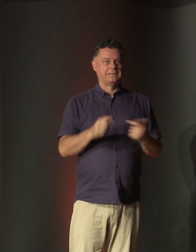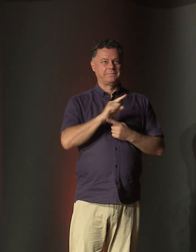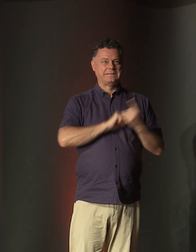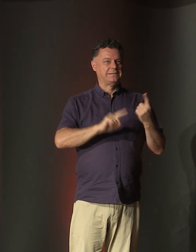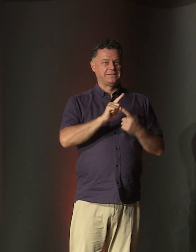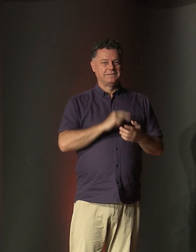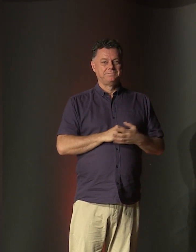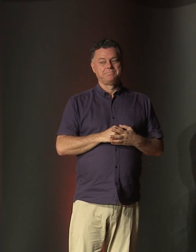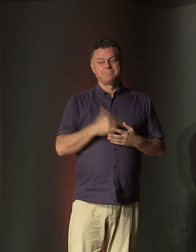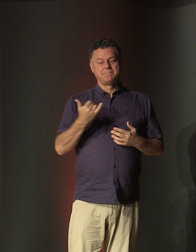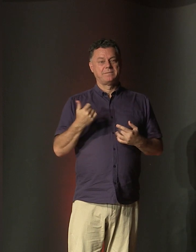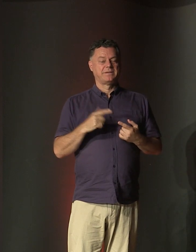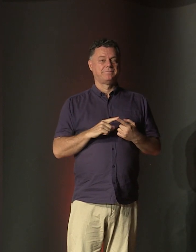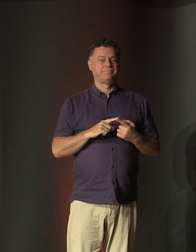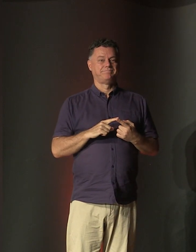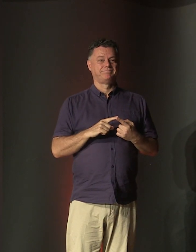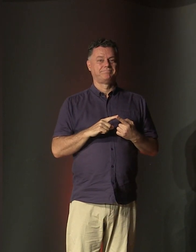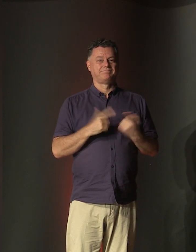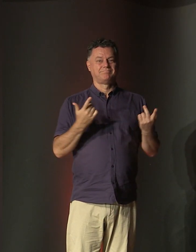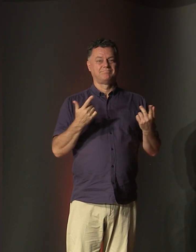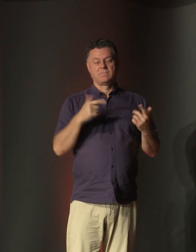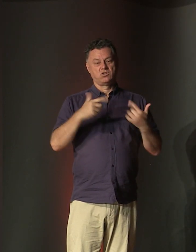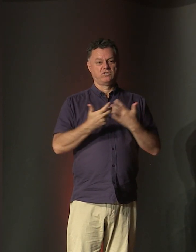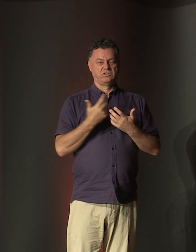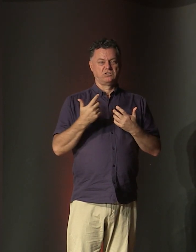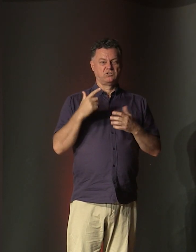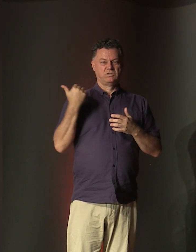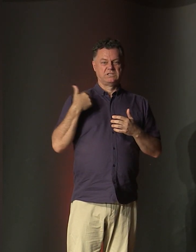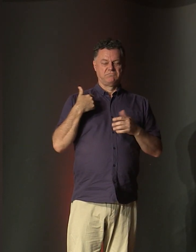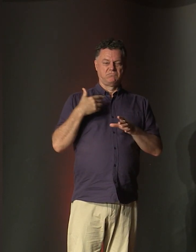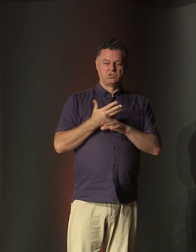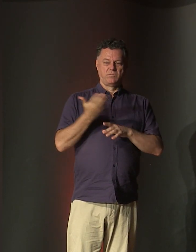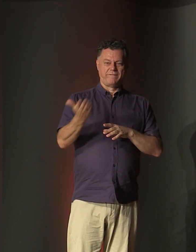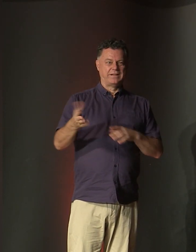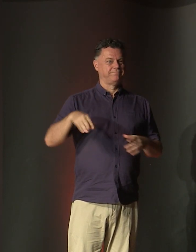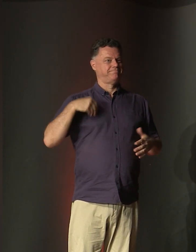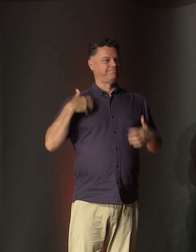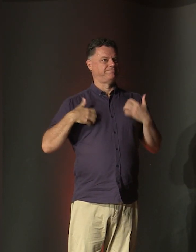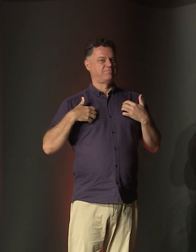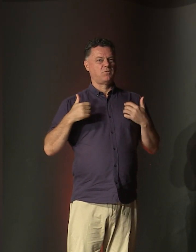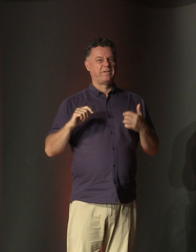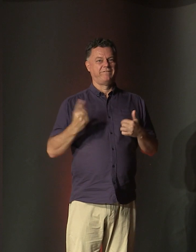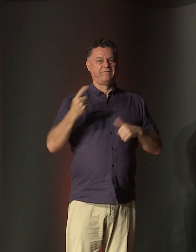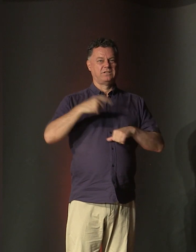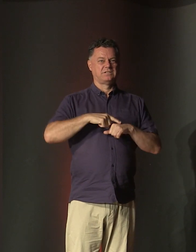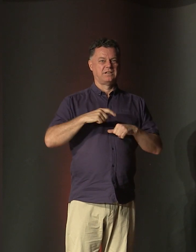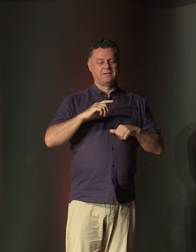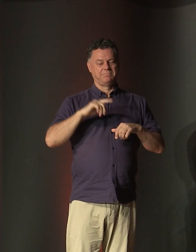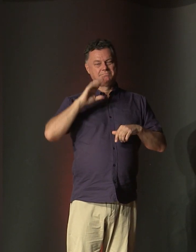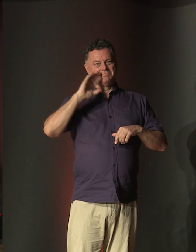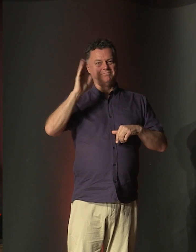She could be someone who's just been hired by the university, just gotten her degree, and she's off to give her very first